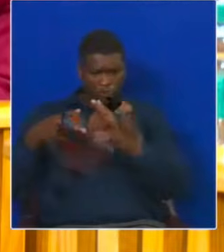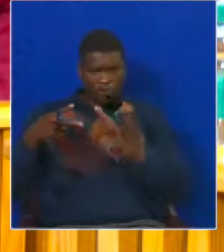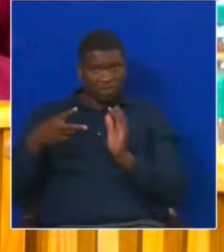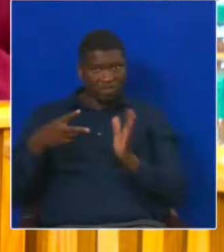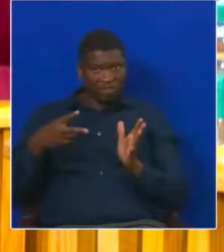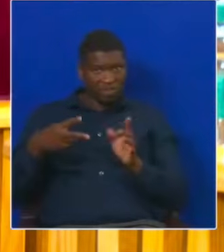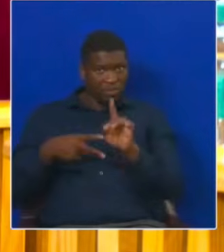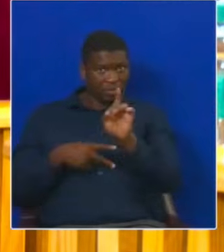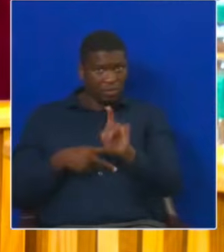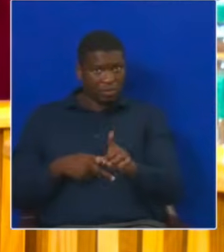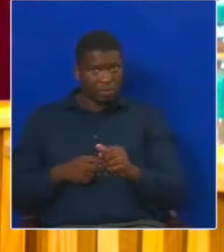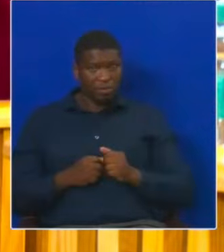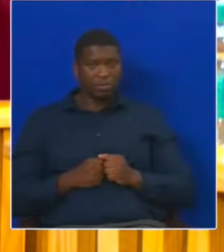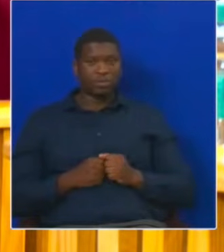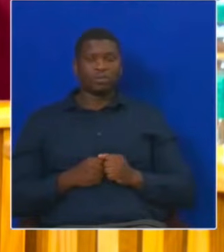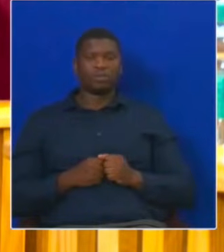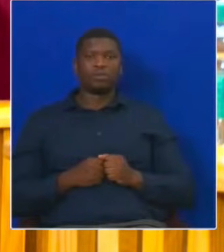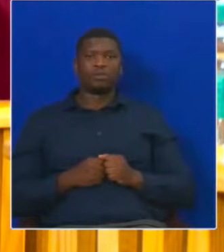Yes,